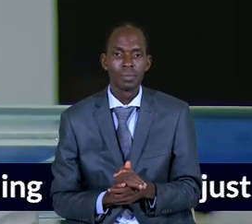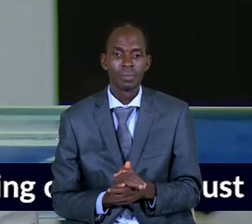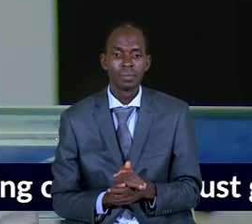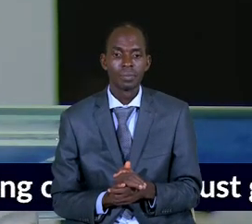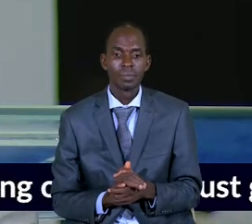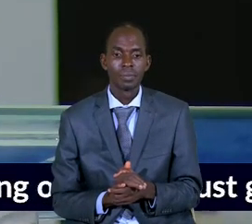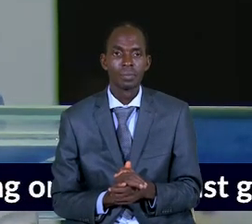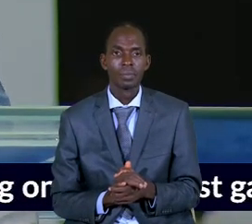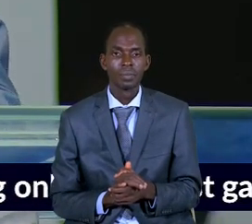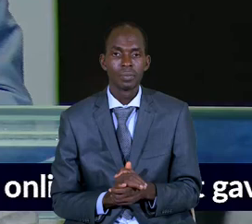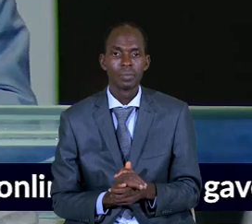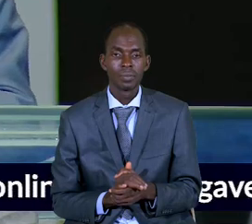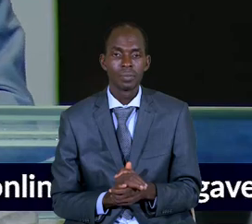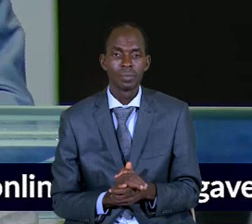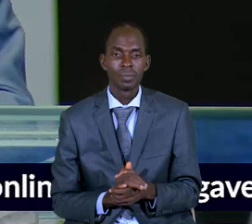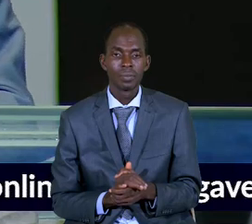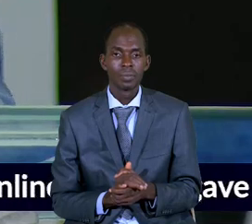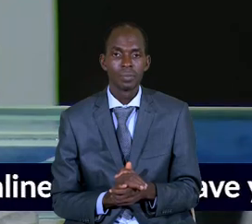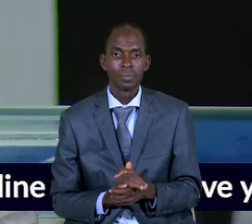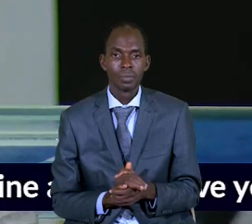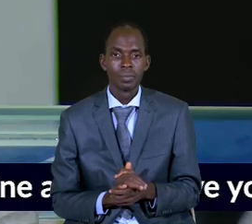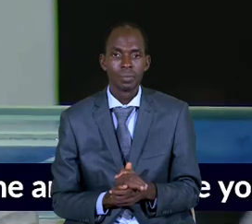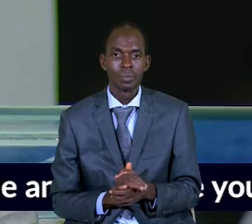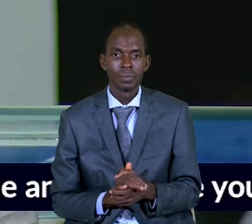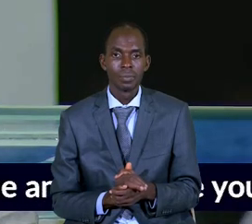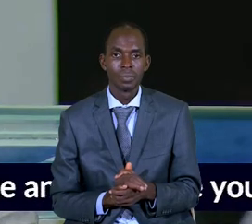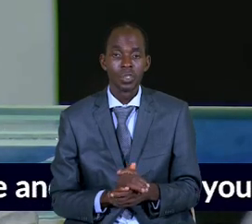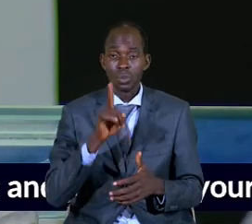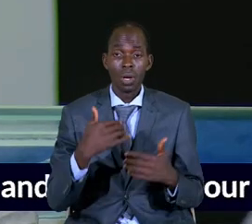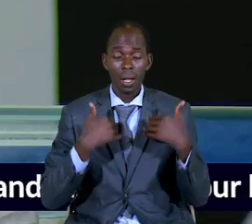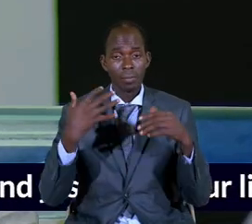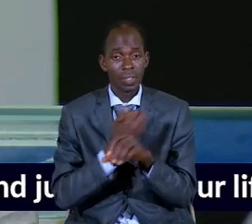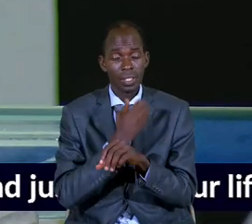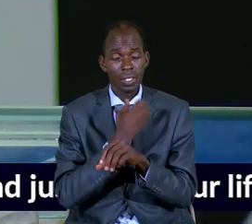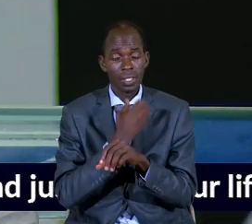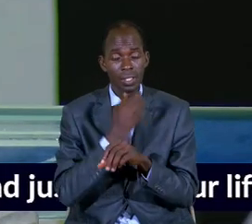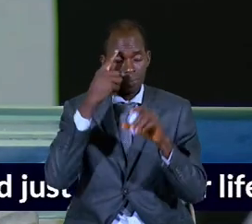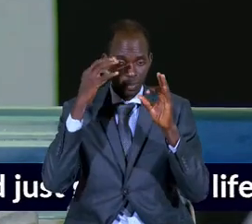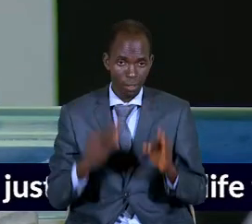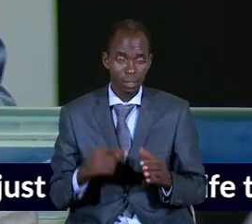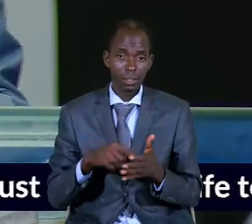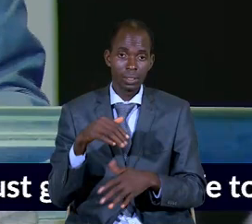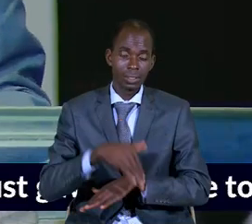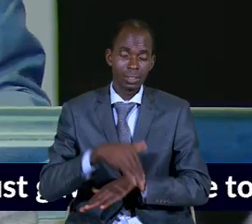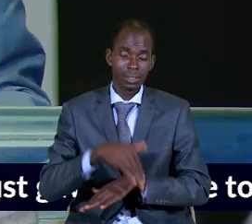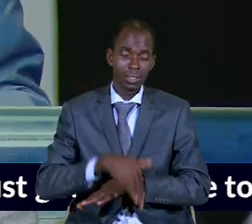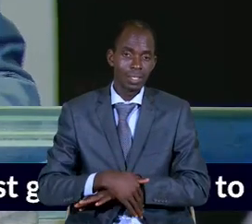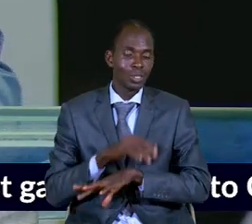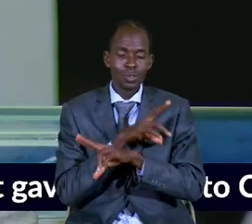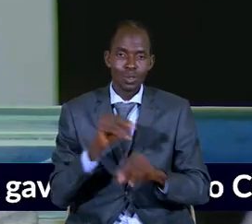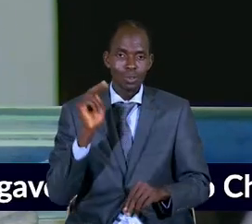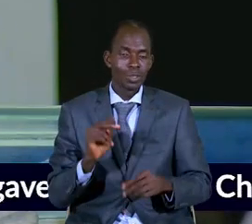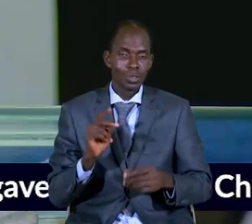What a right decision you have taken tonight to become a son, a daughter